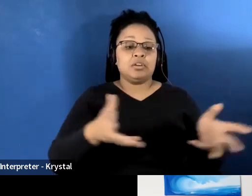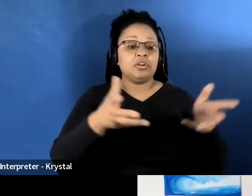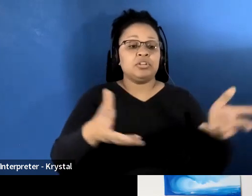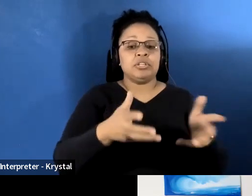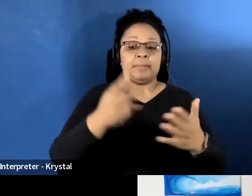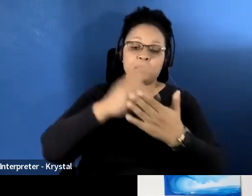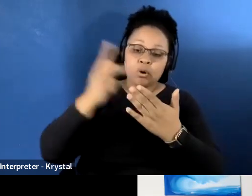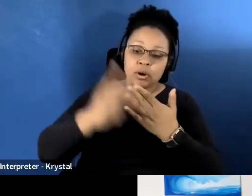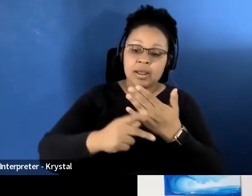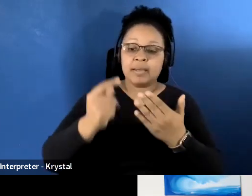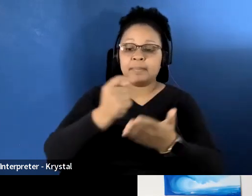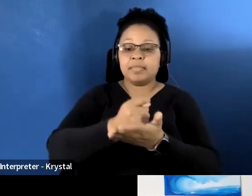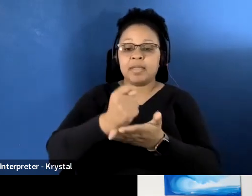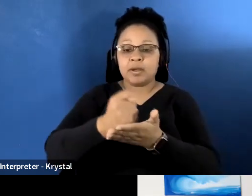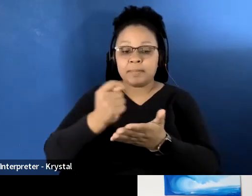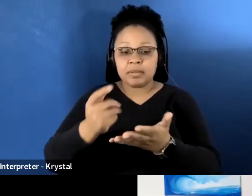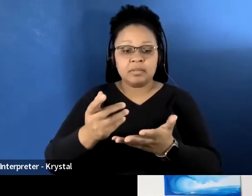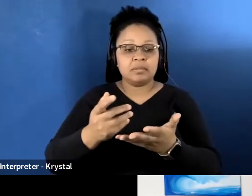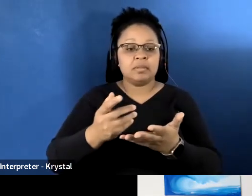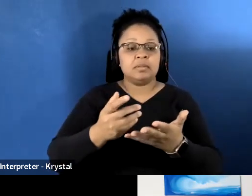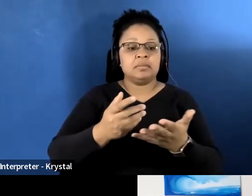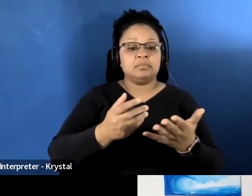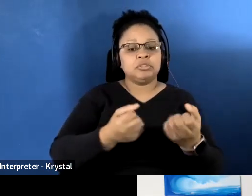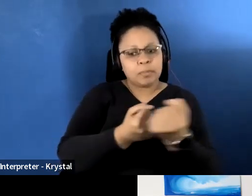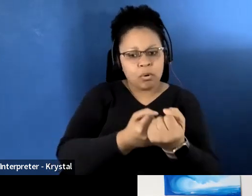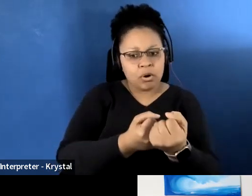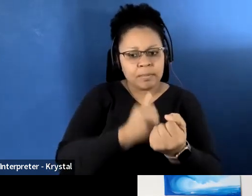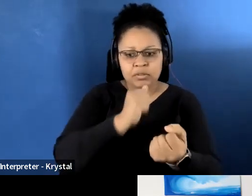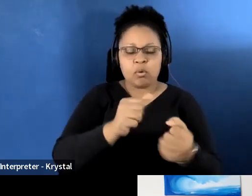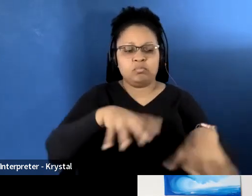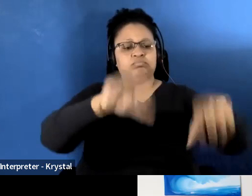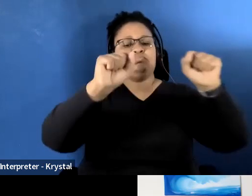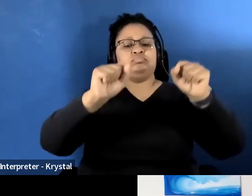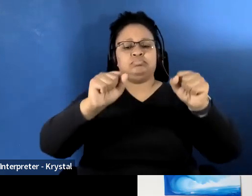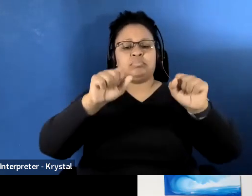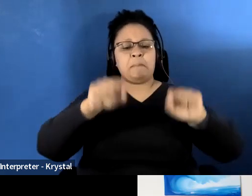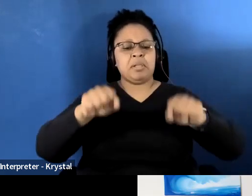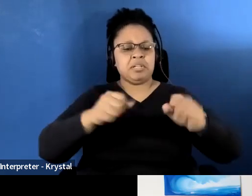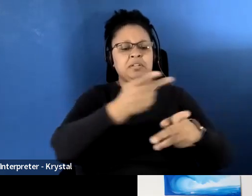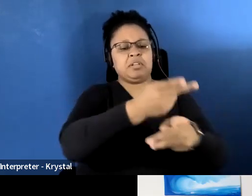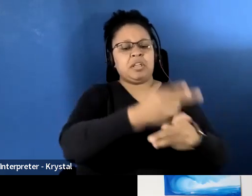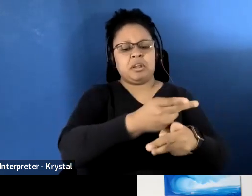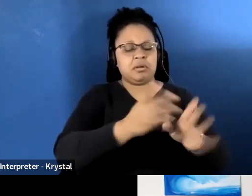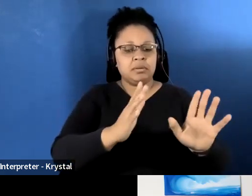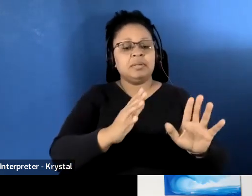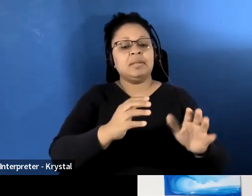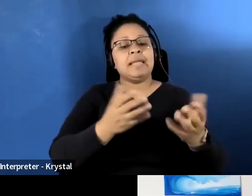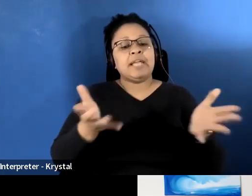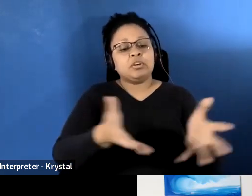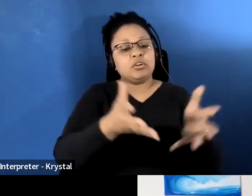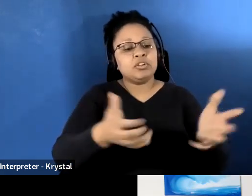Be there for them. Do not take their abilities to take care of themselves, though. Encourage them to